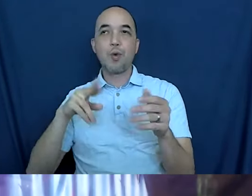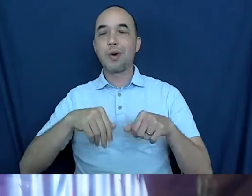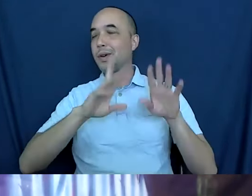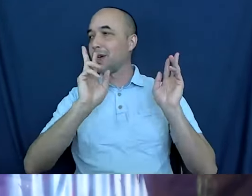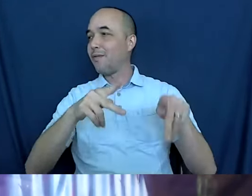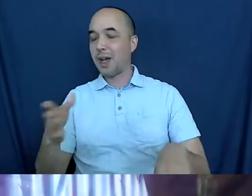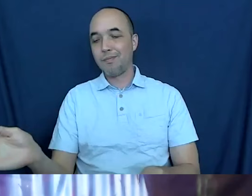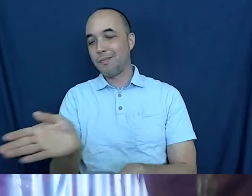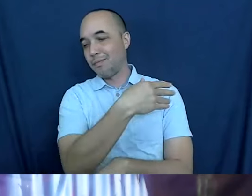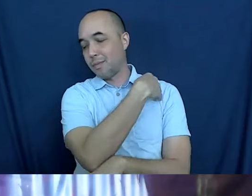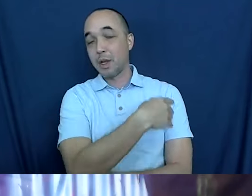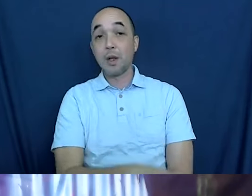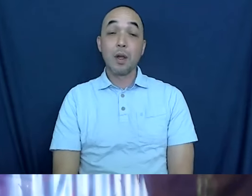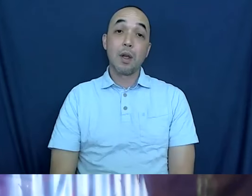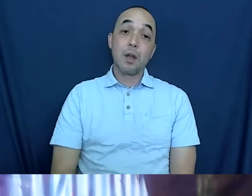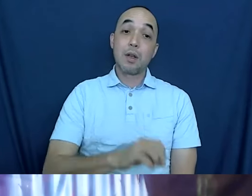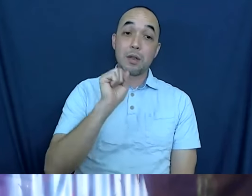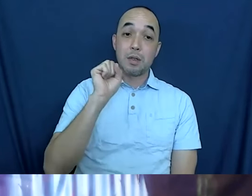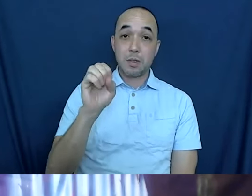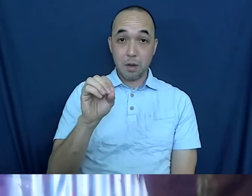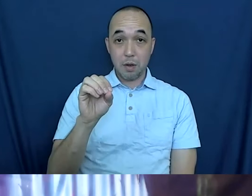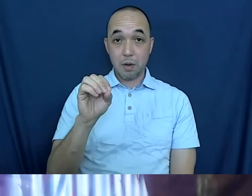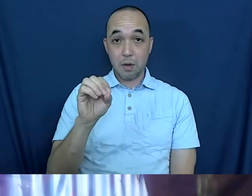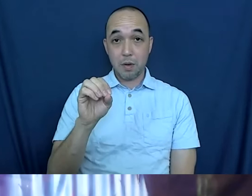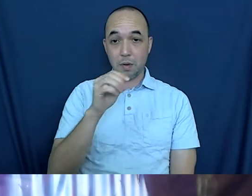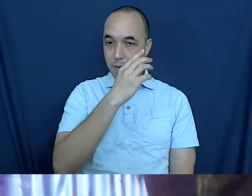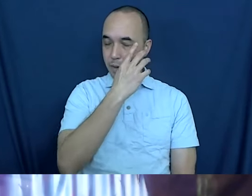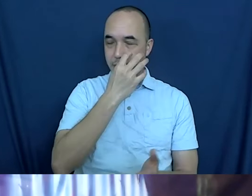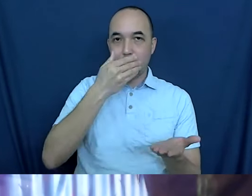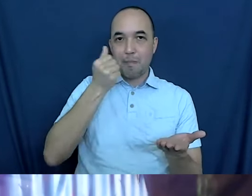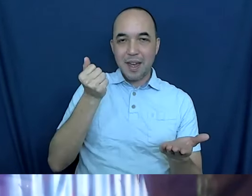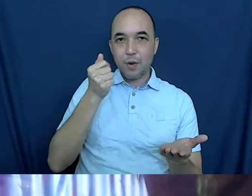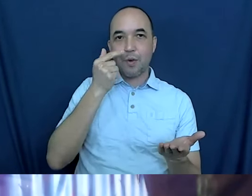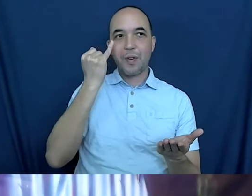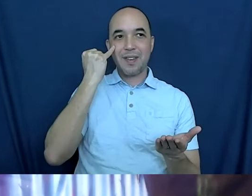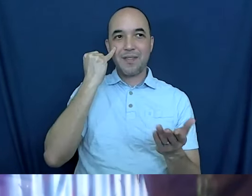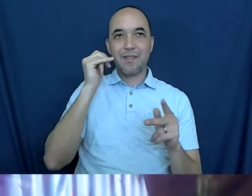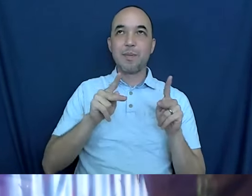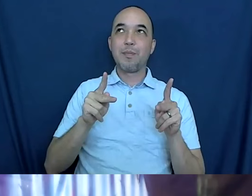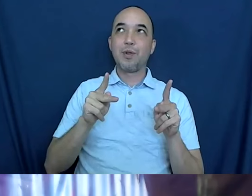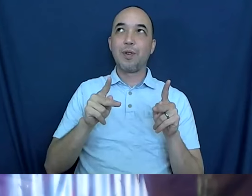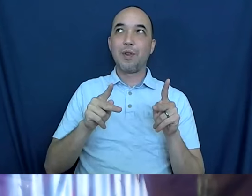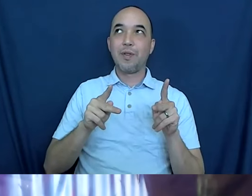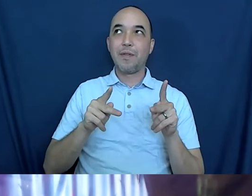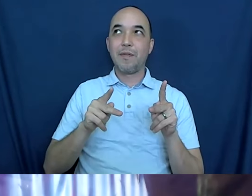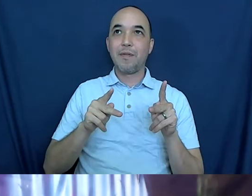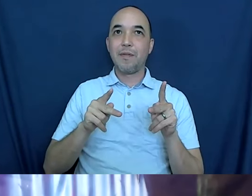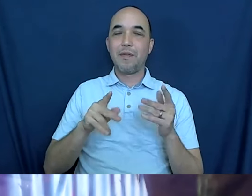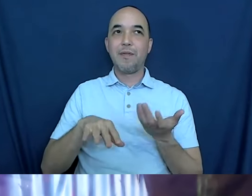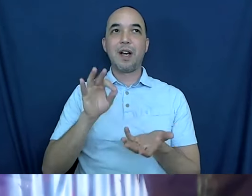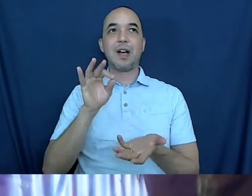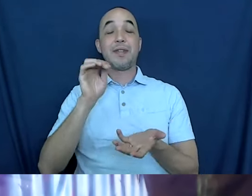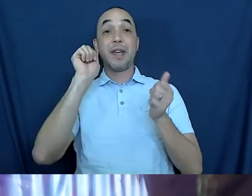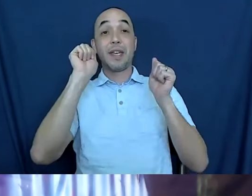And so you really want to, it's better to have people finding that they can get